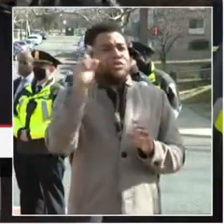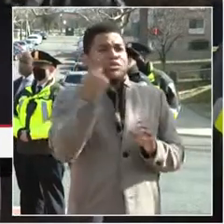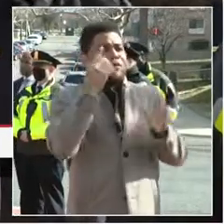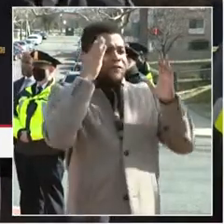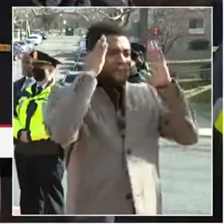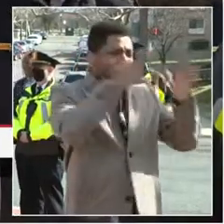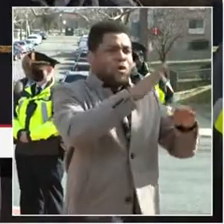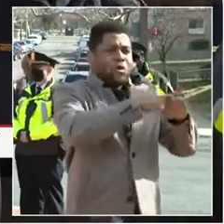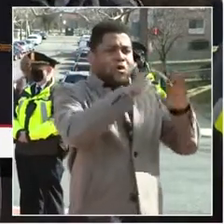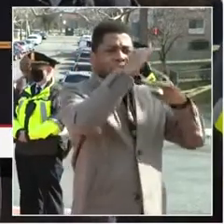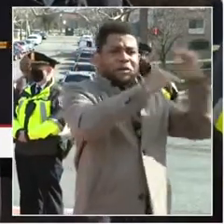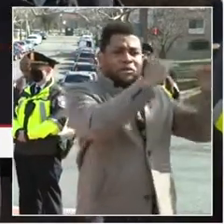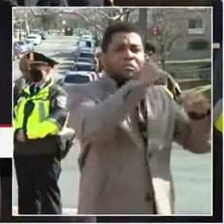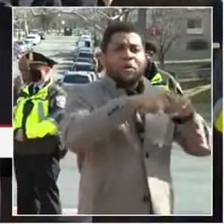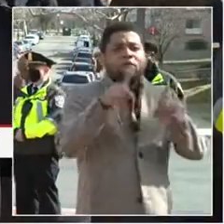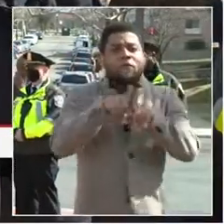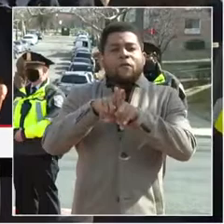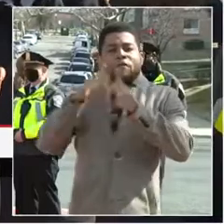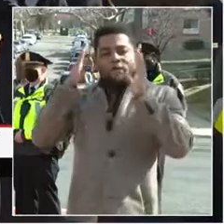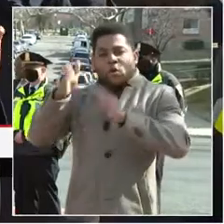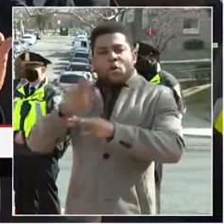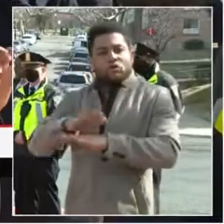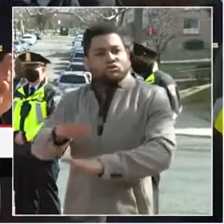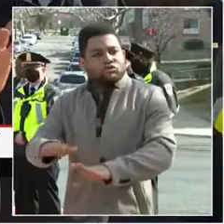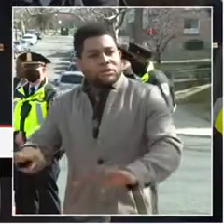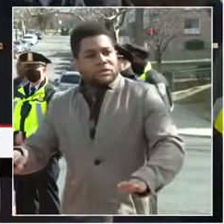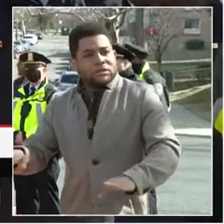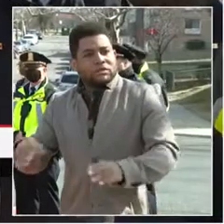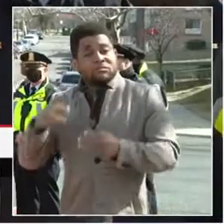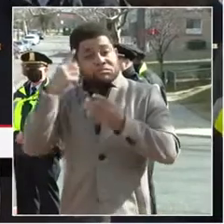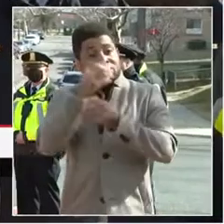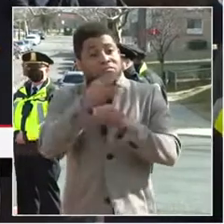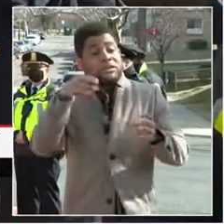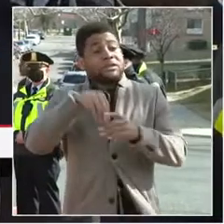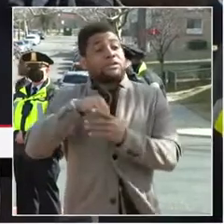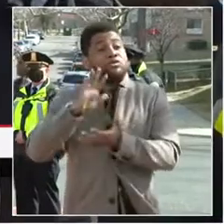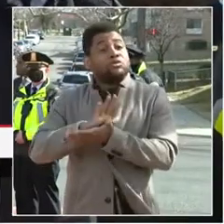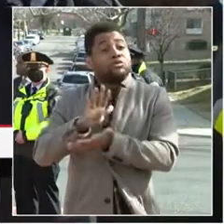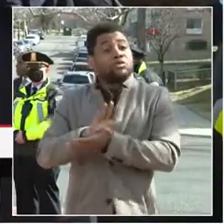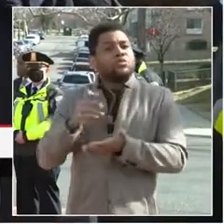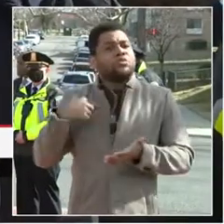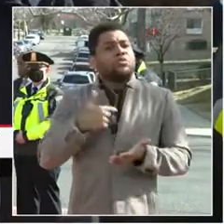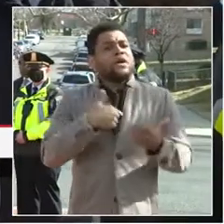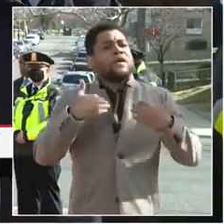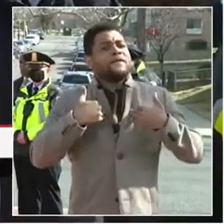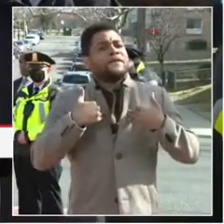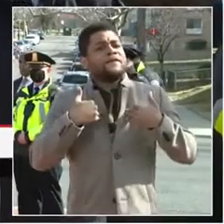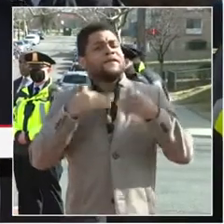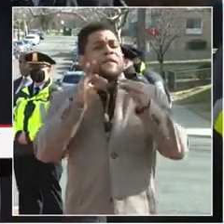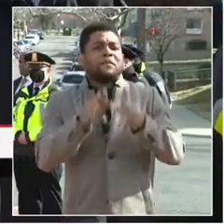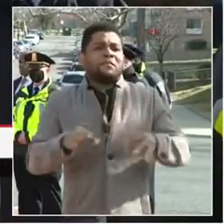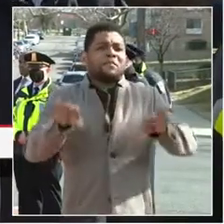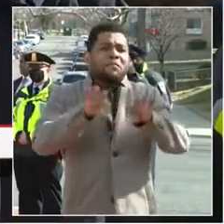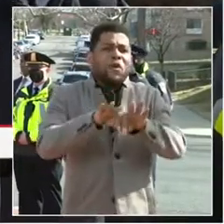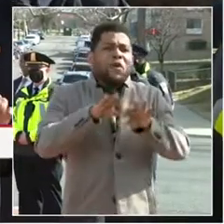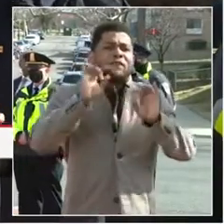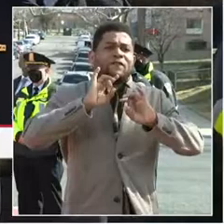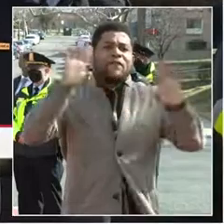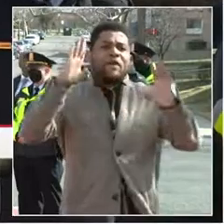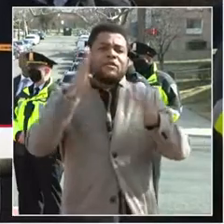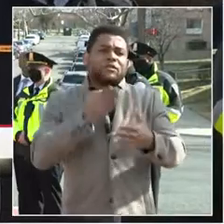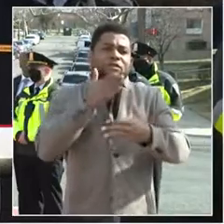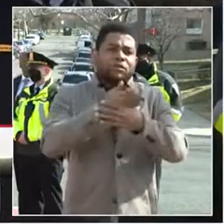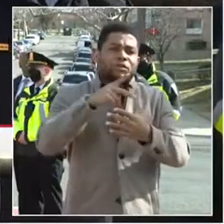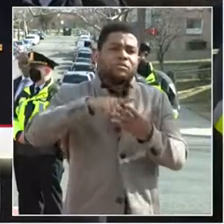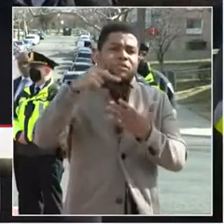several of our schools, we have specific credible messenger and violence interruption programs for their schools.